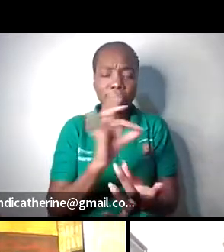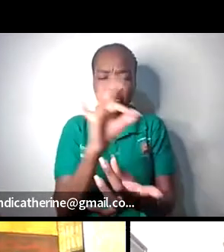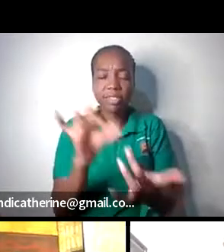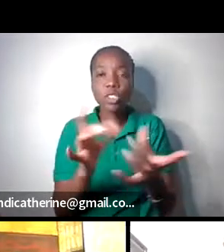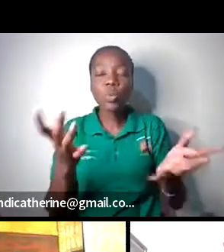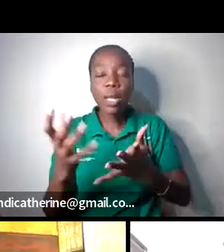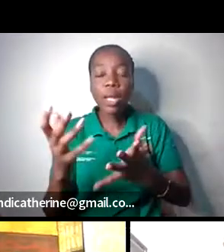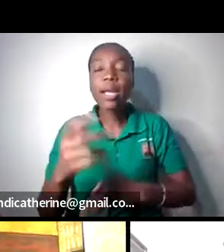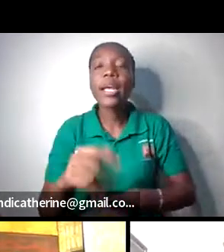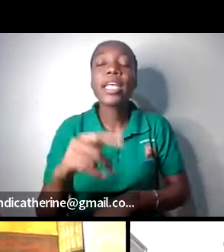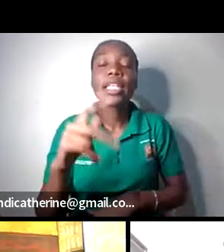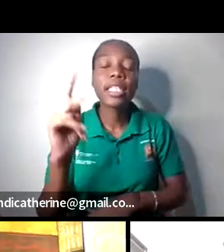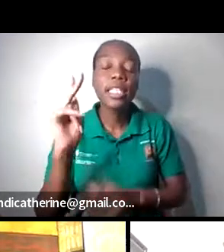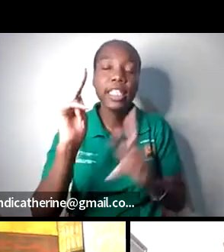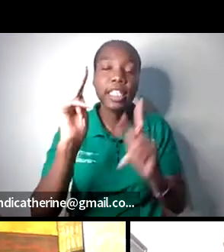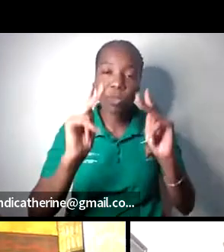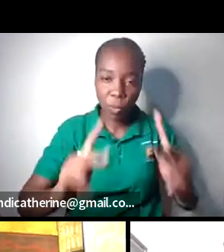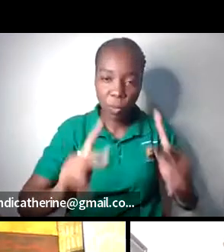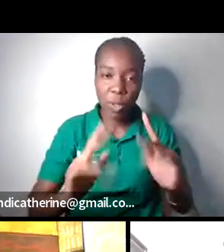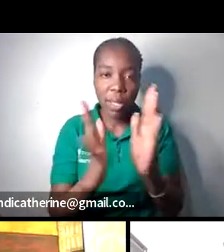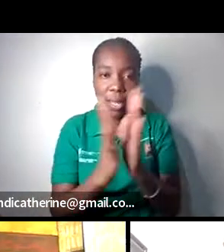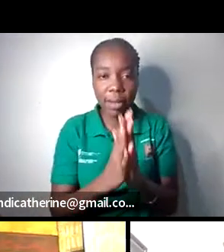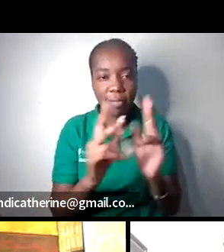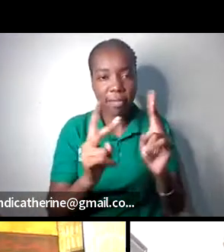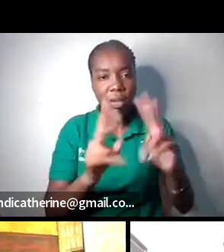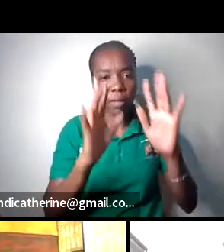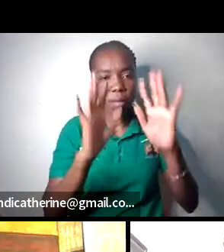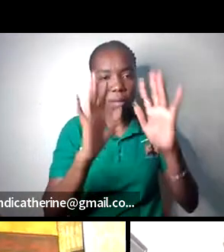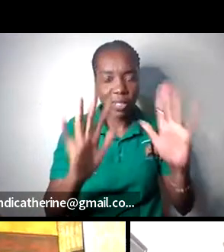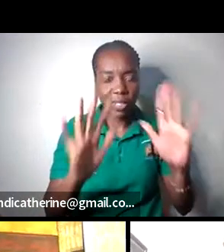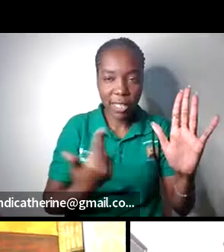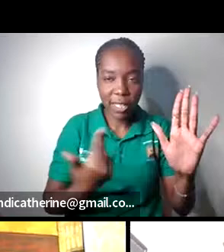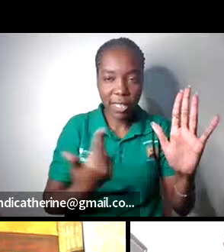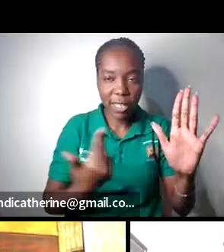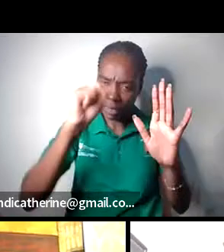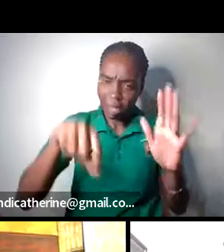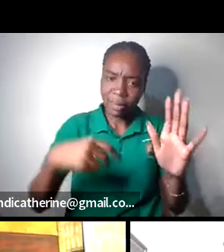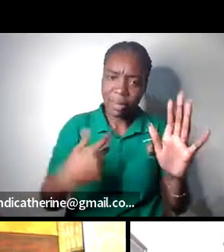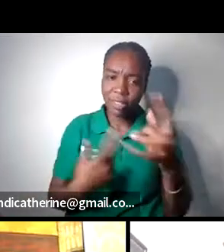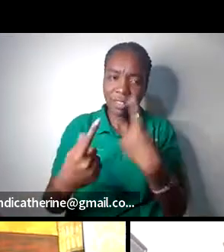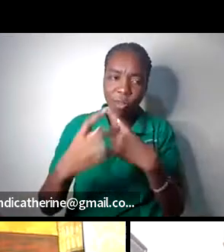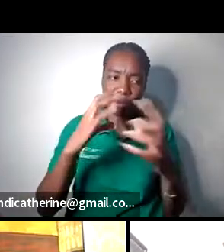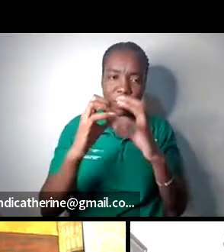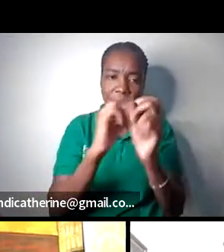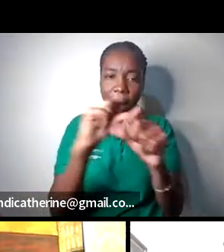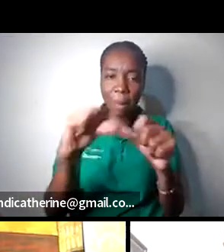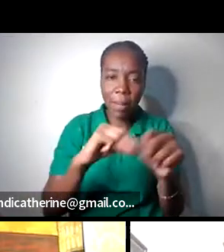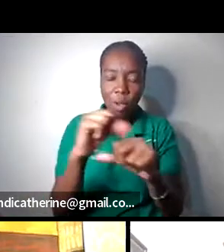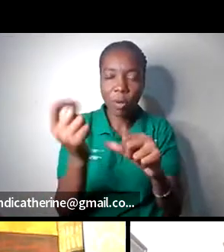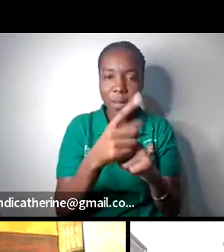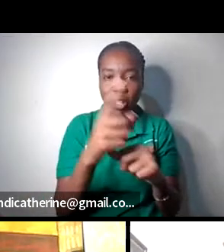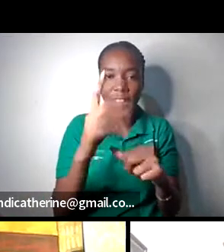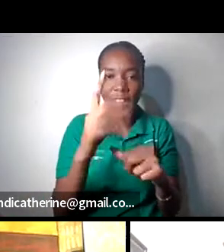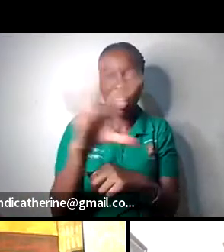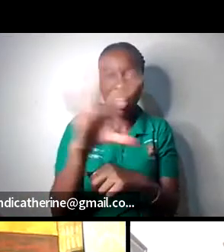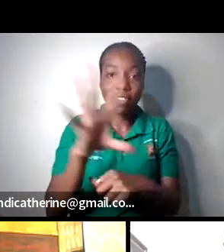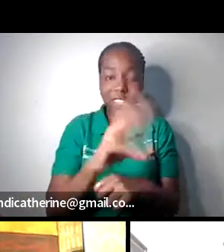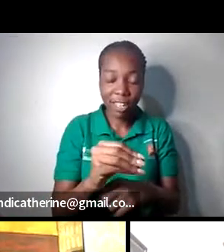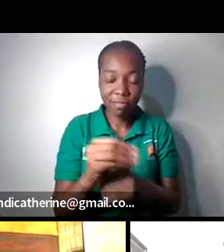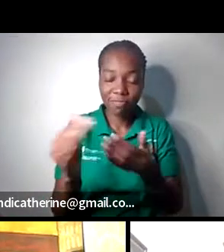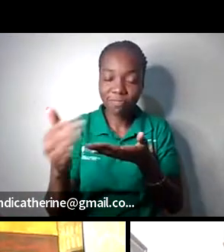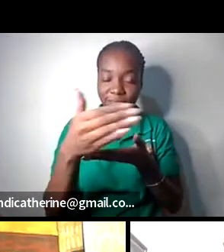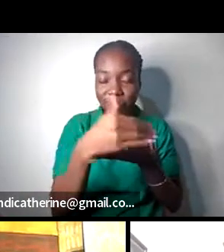because it's important that I take the time to, since we are talking Africa Month, to sensitize all of us to the power of